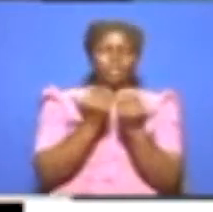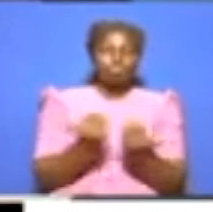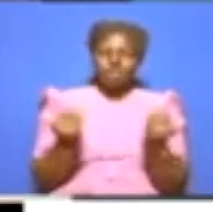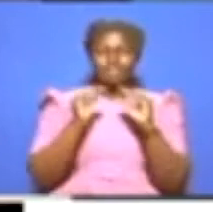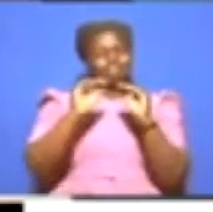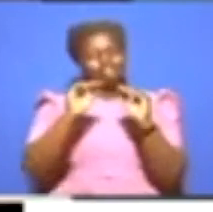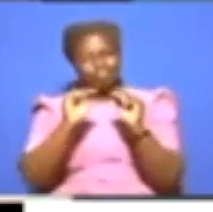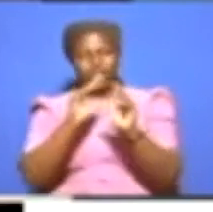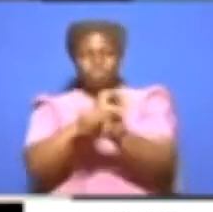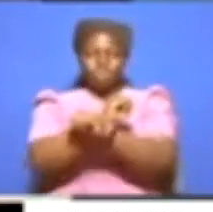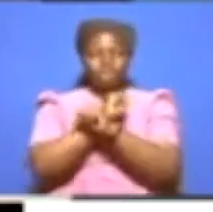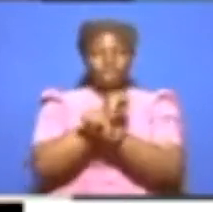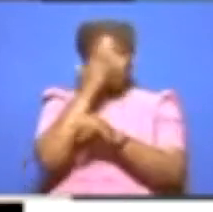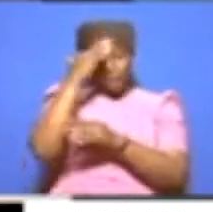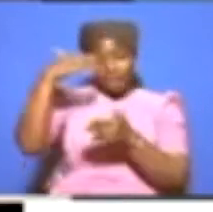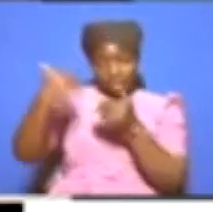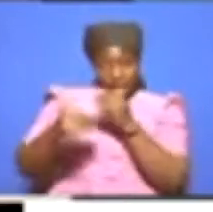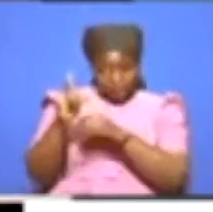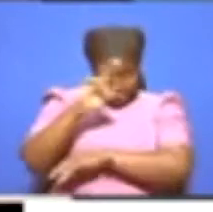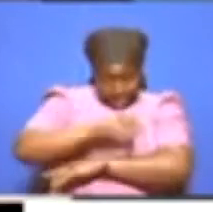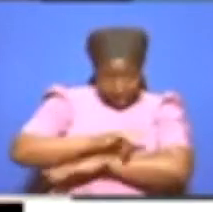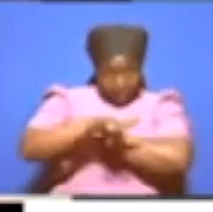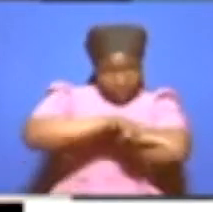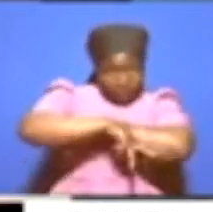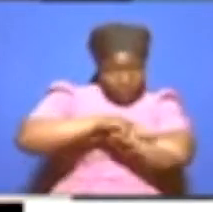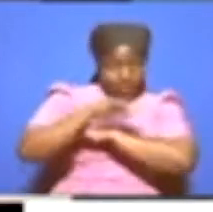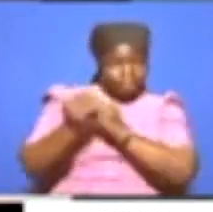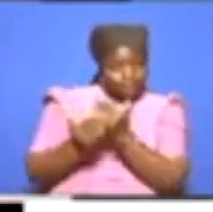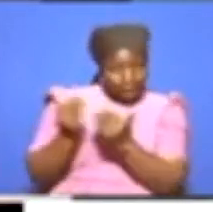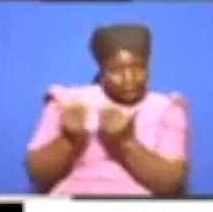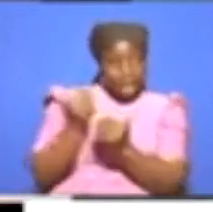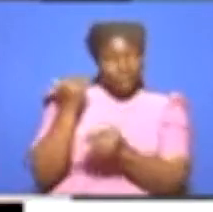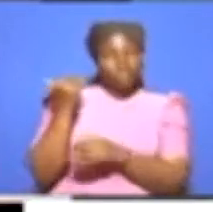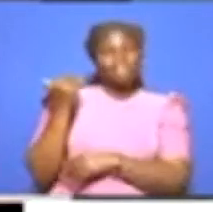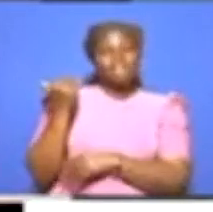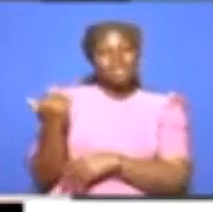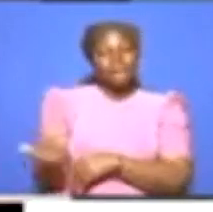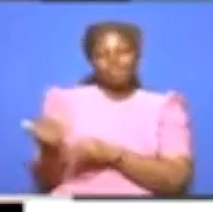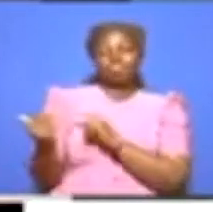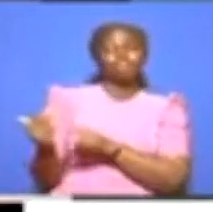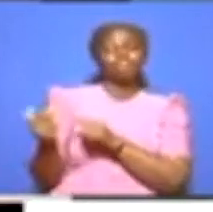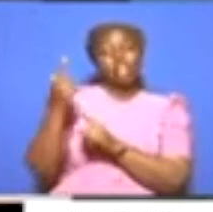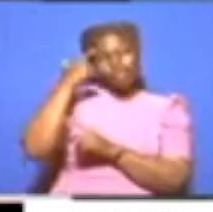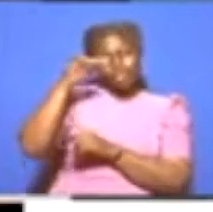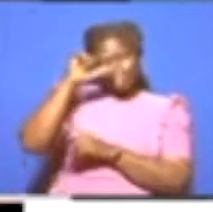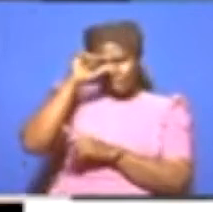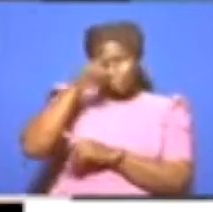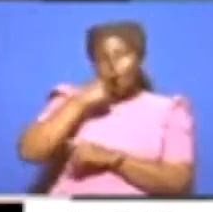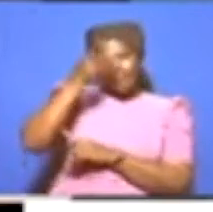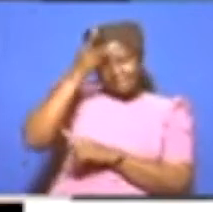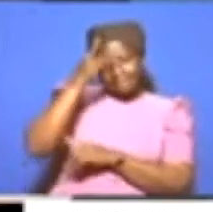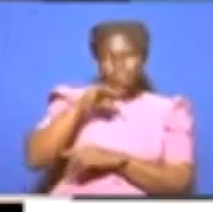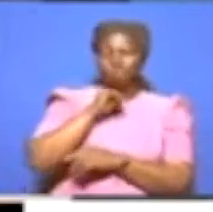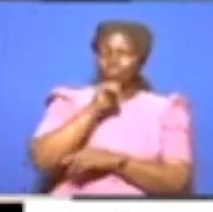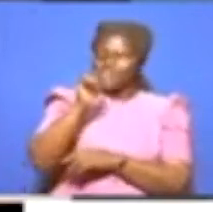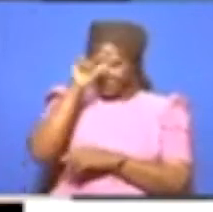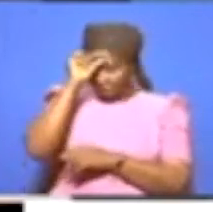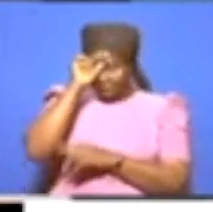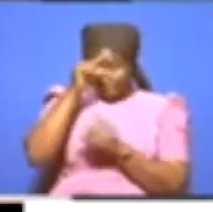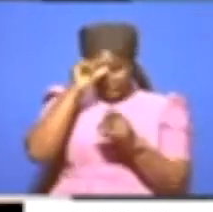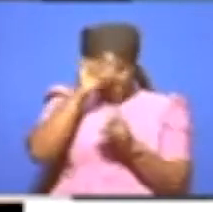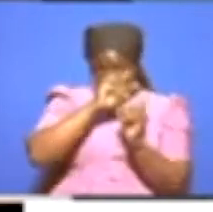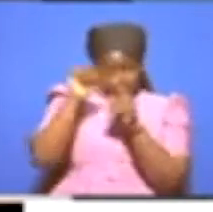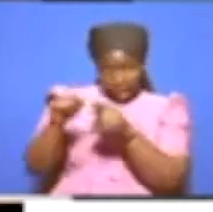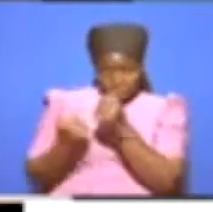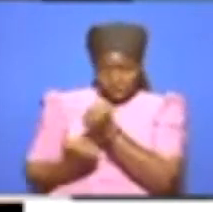the fundamental care, the primary care of a child rests with the parent, not the government. Government comes in to support parents. Those would be my